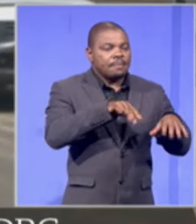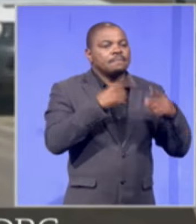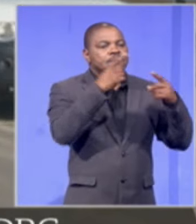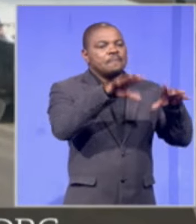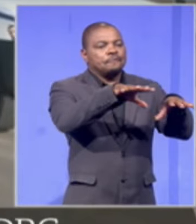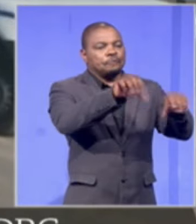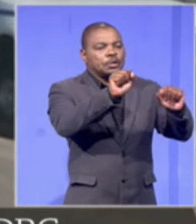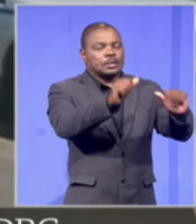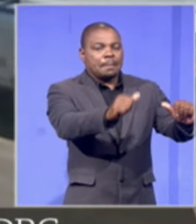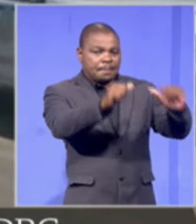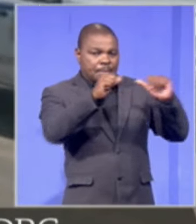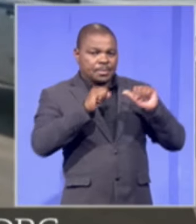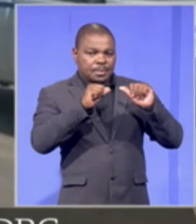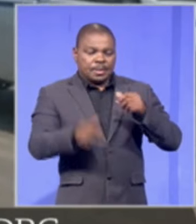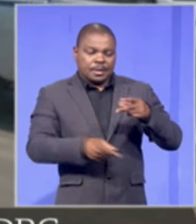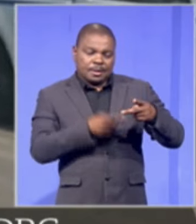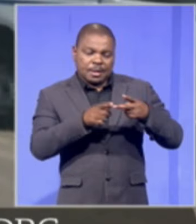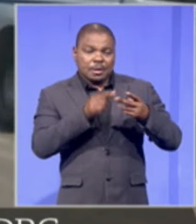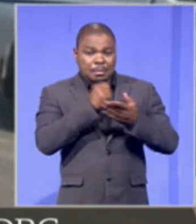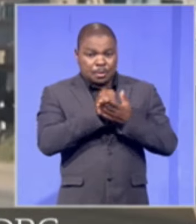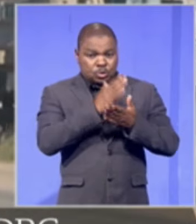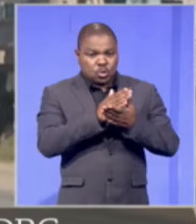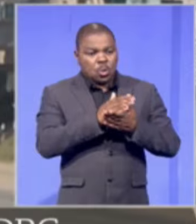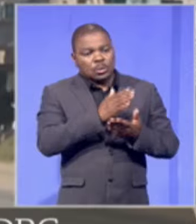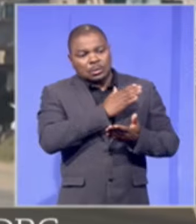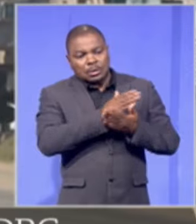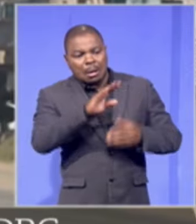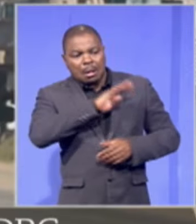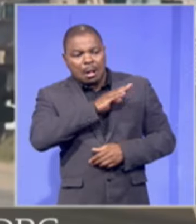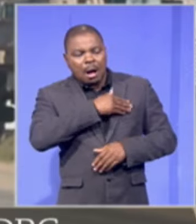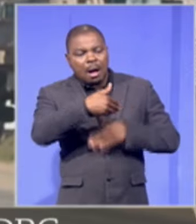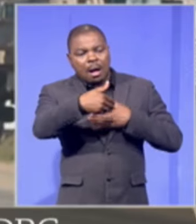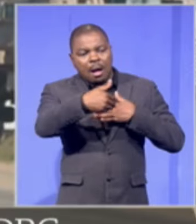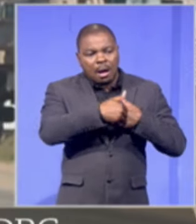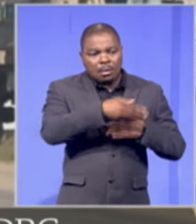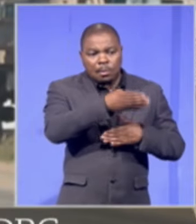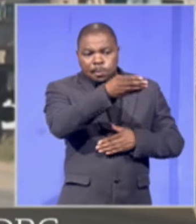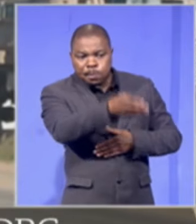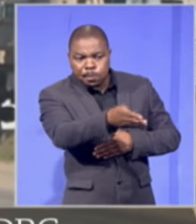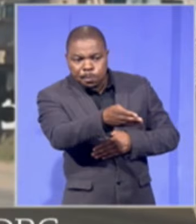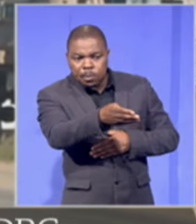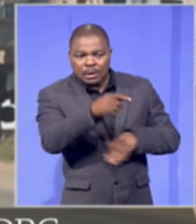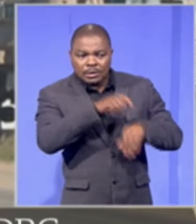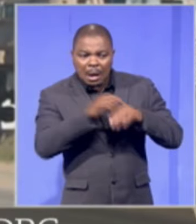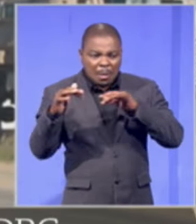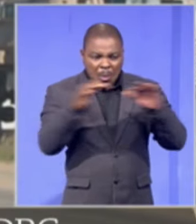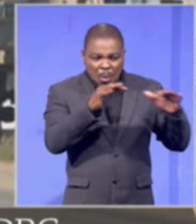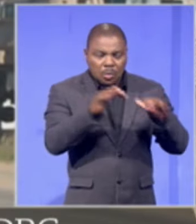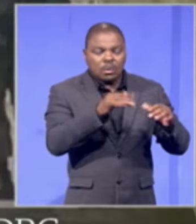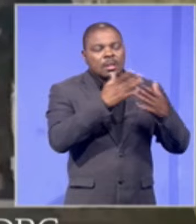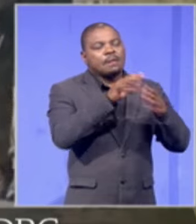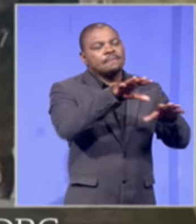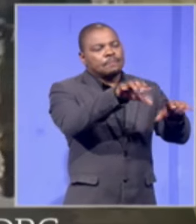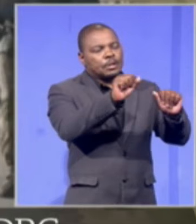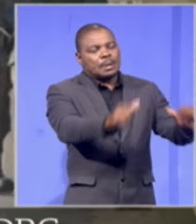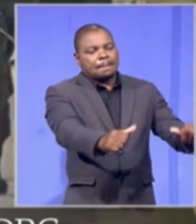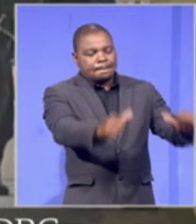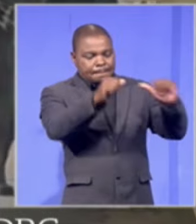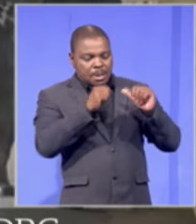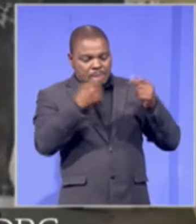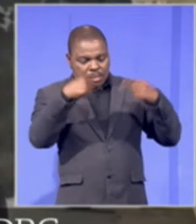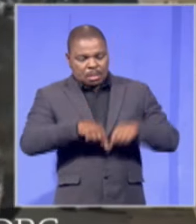etsa bonnete ba hore ba ileng ba lemala nakong eo ho no ho lwanwa le bona ba tliswa Afrika Borwa hore ba tle